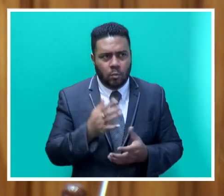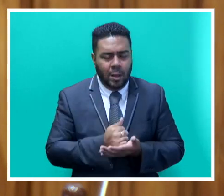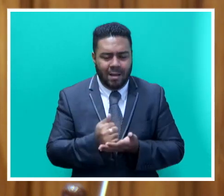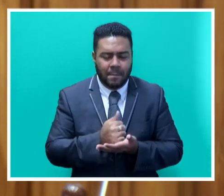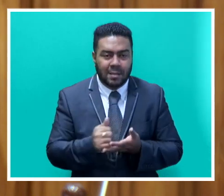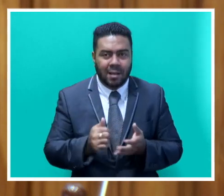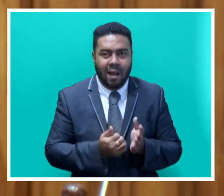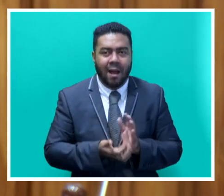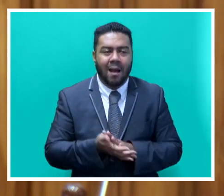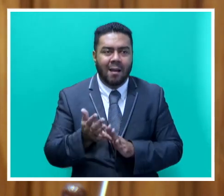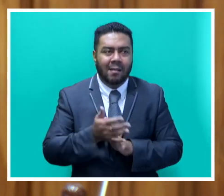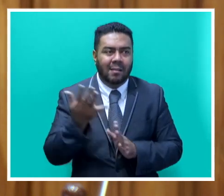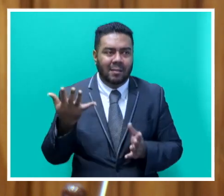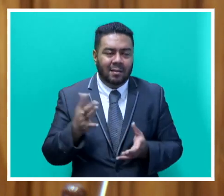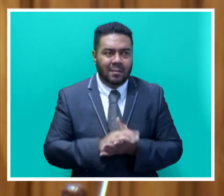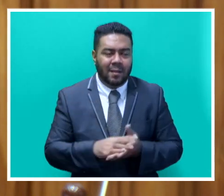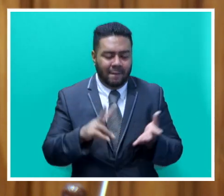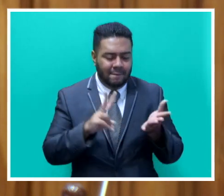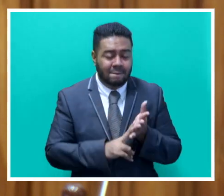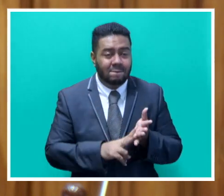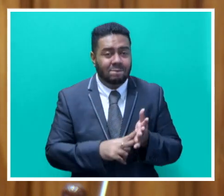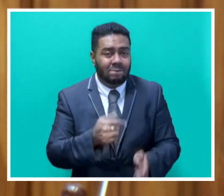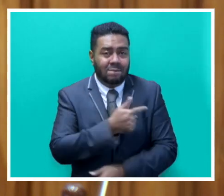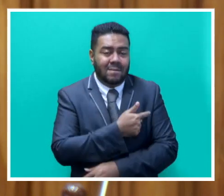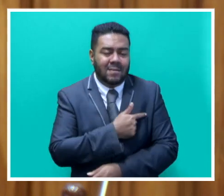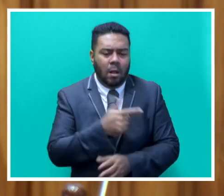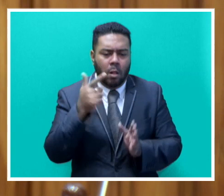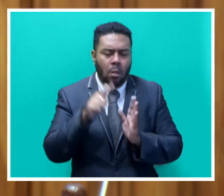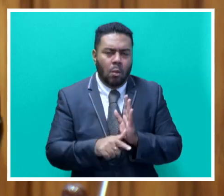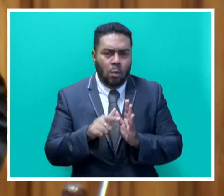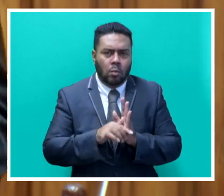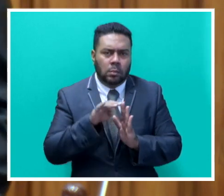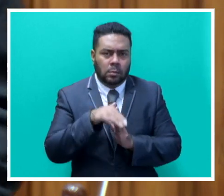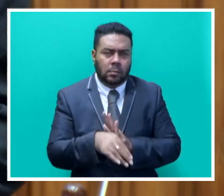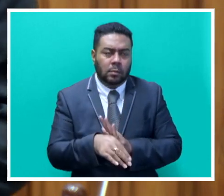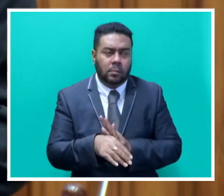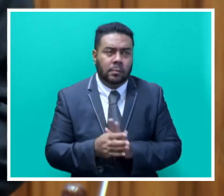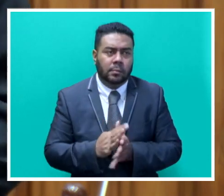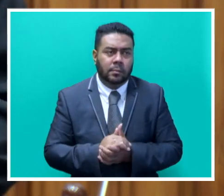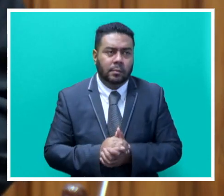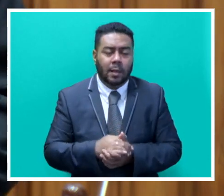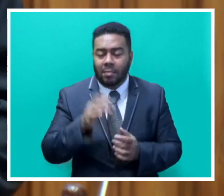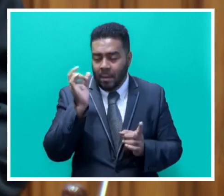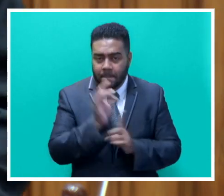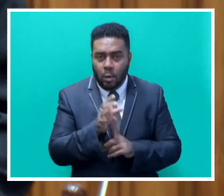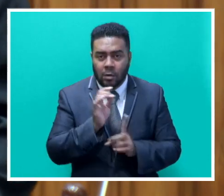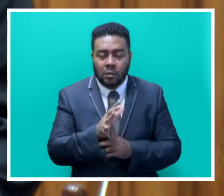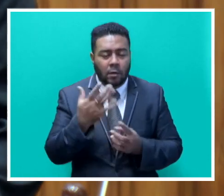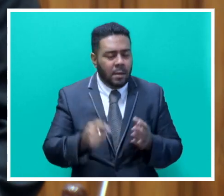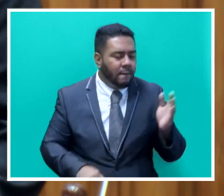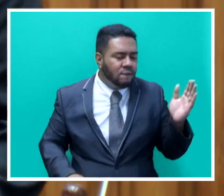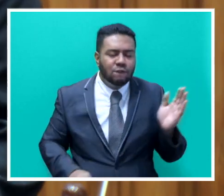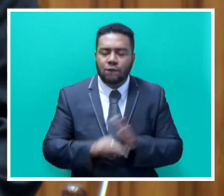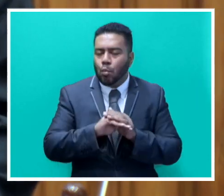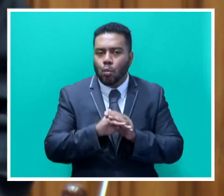high. Vaccination rates are low in these areas, and I continue to stress again today the importance of being fully